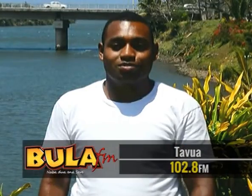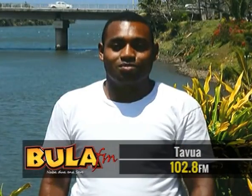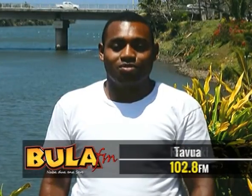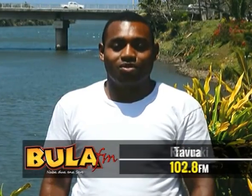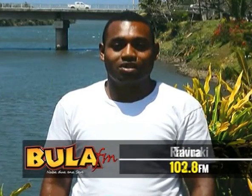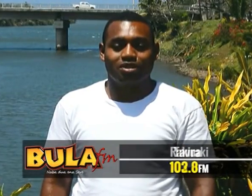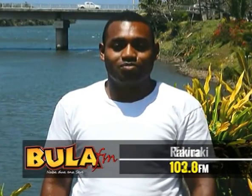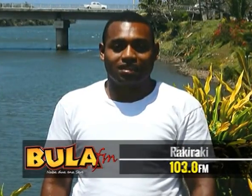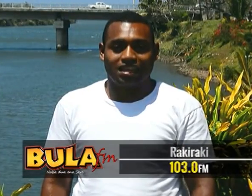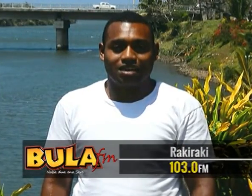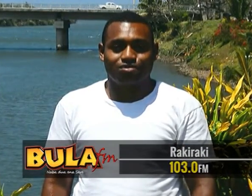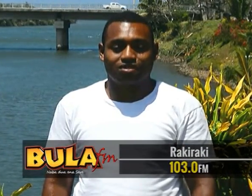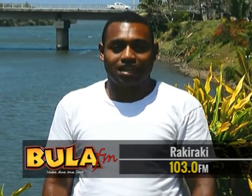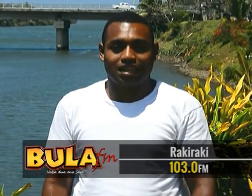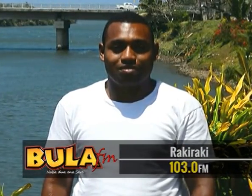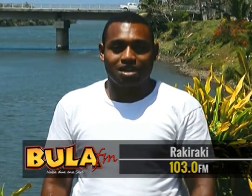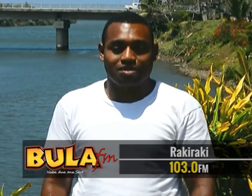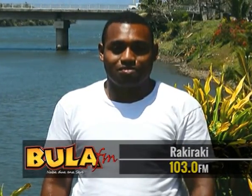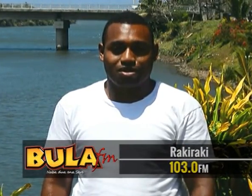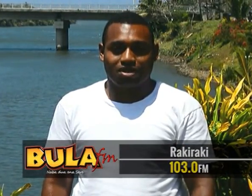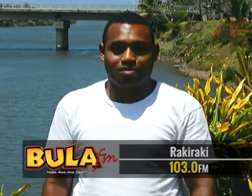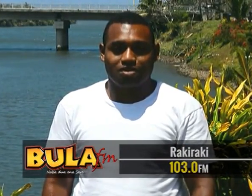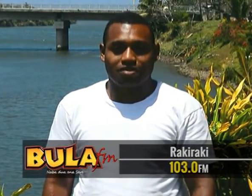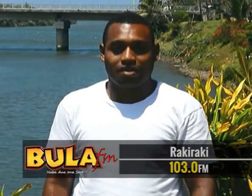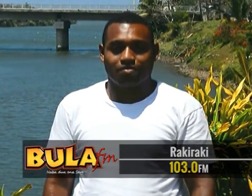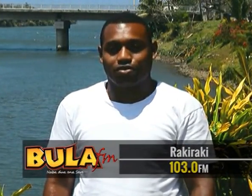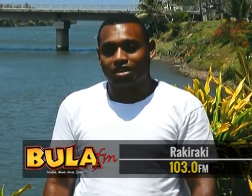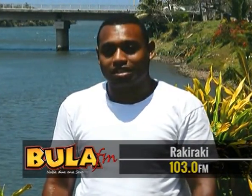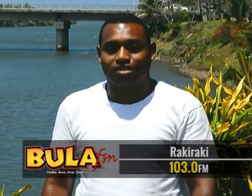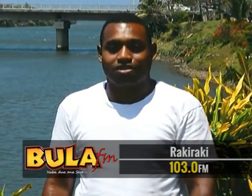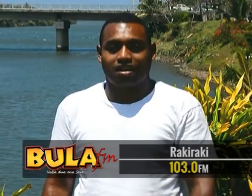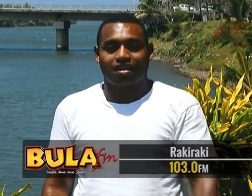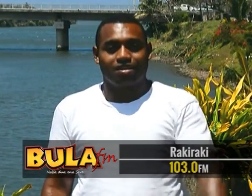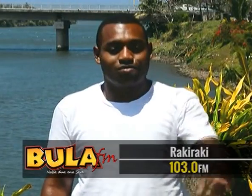ko pinasiwa bo ang ano ni bukatile undo tal takawali una warong ng Bula